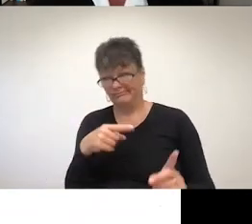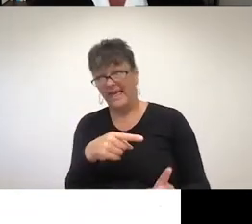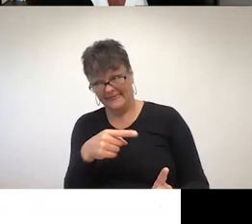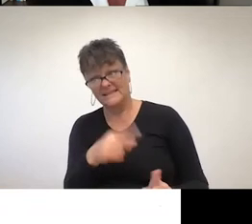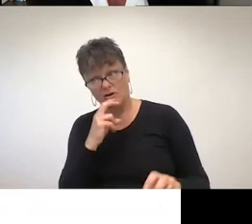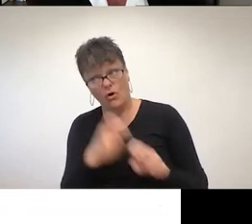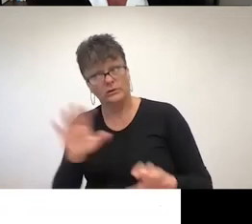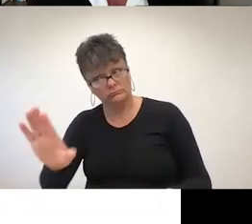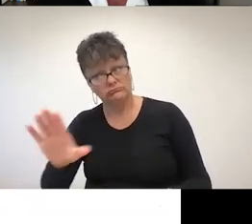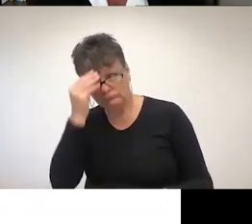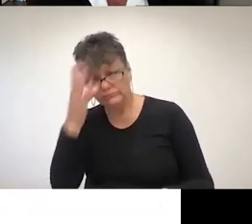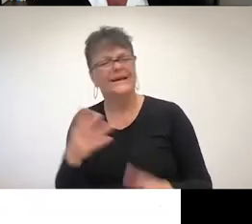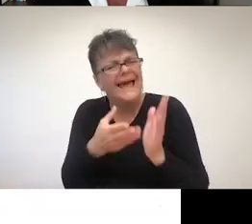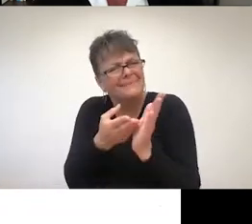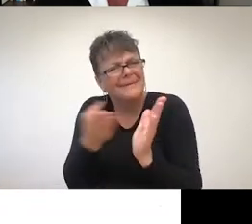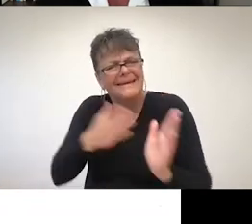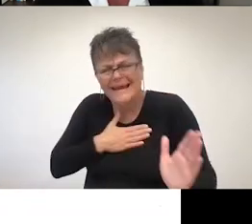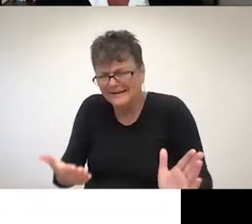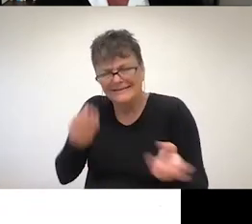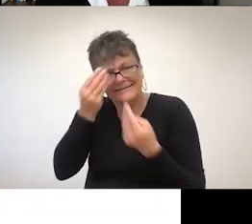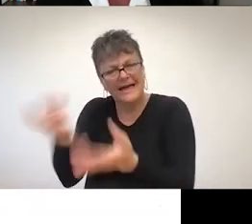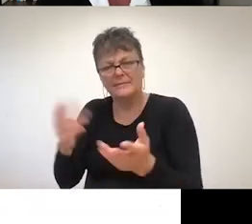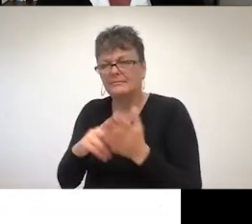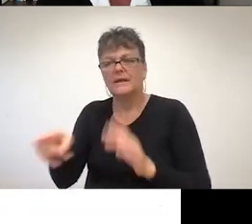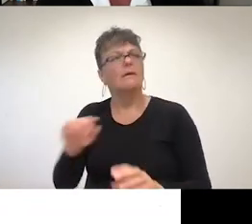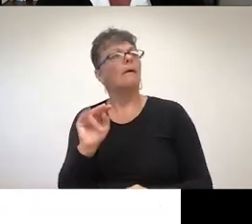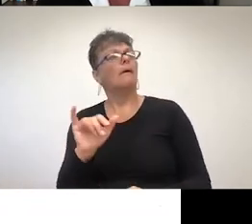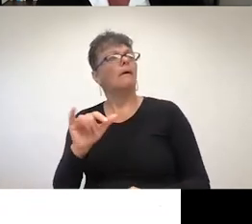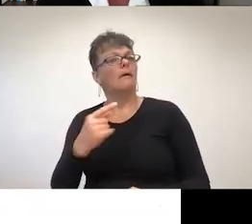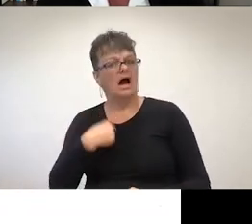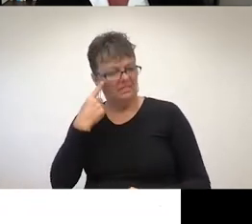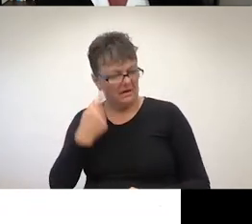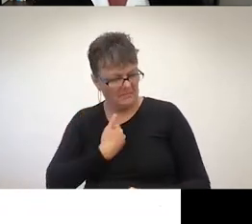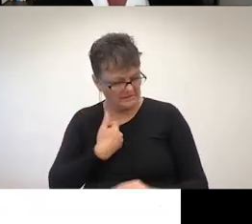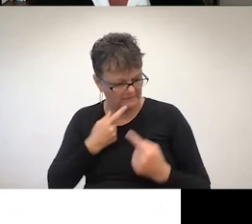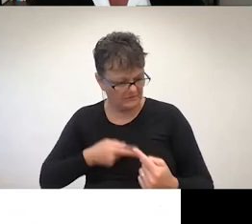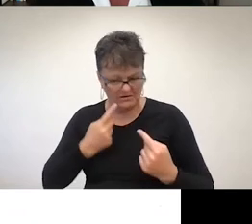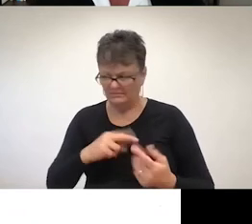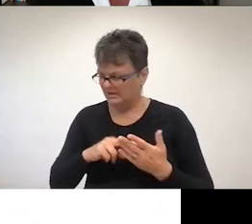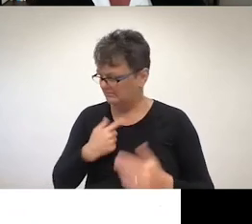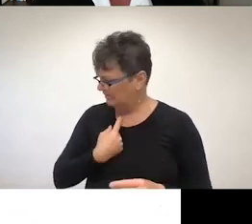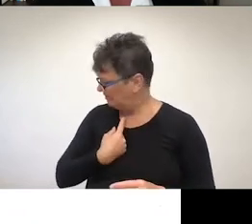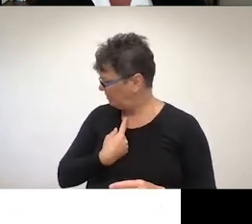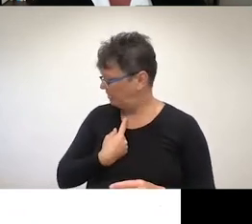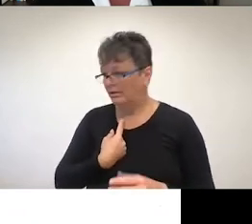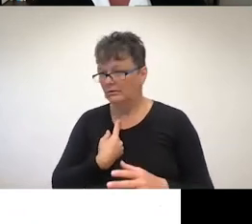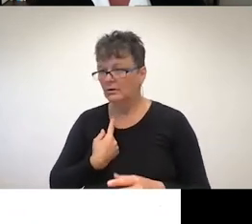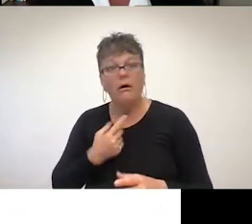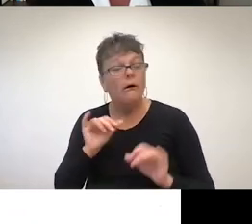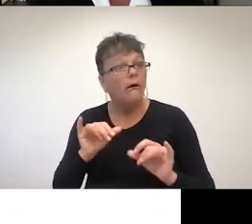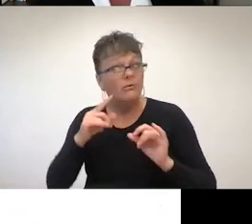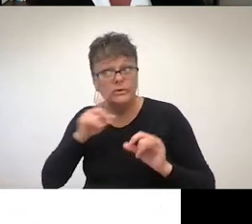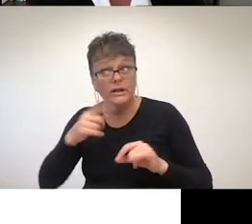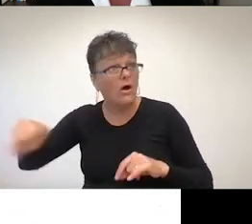that, you know, that this doesn't, it's not going to be easy, but it's worth the work. And think about the way that we talk with our